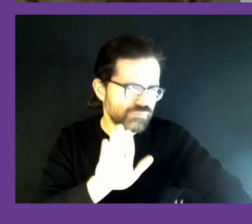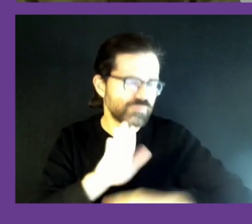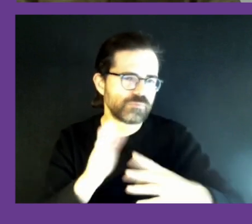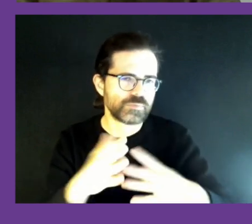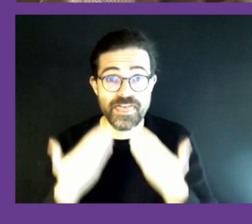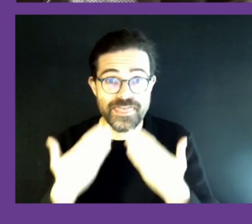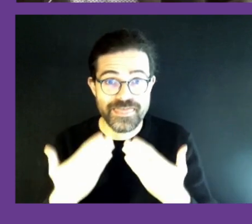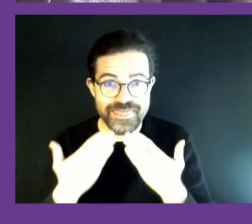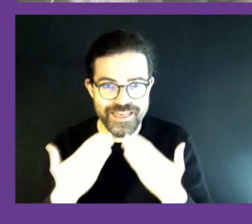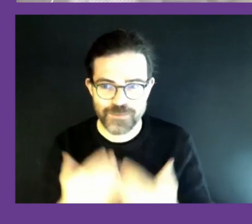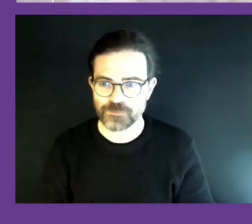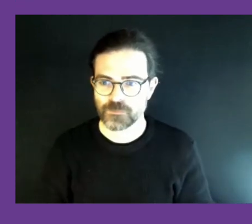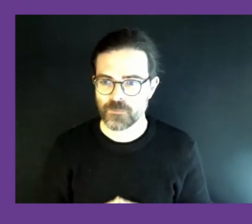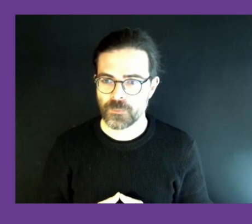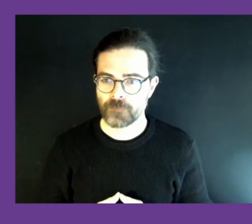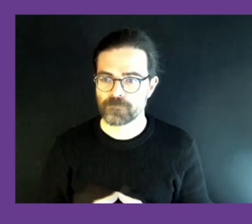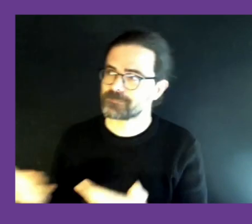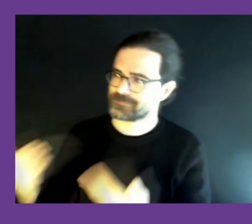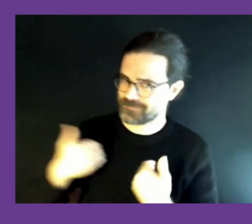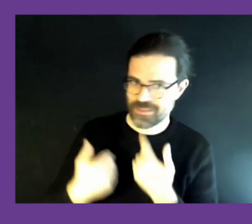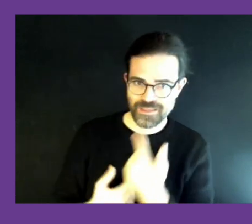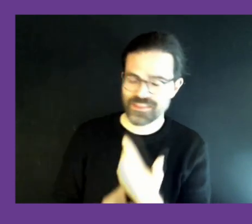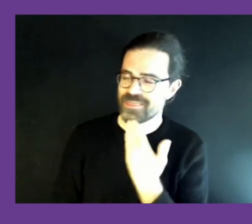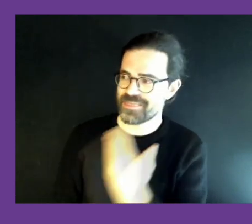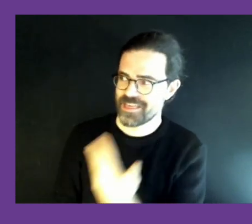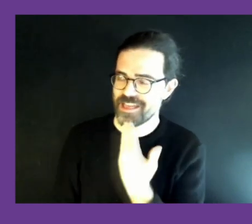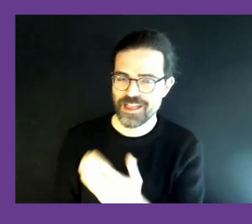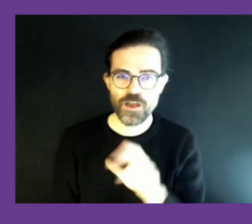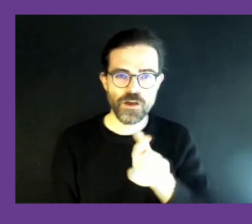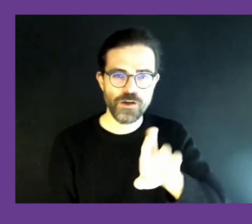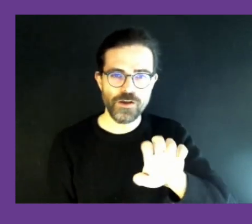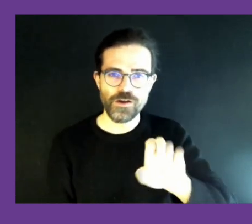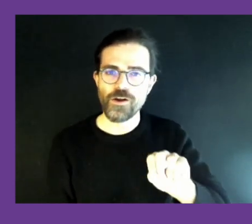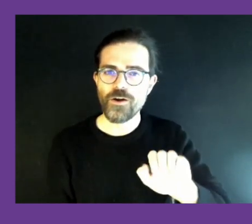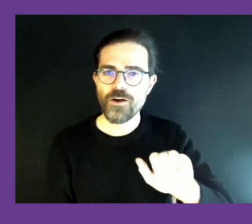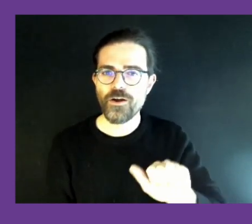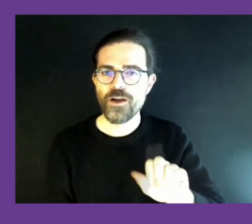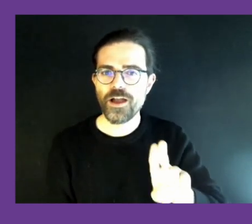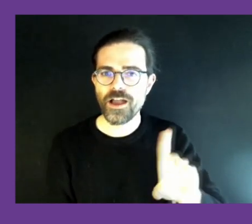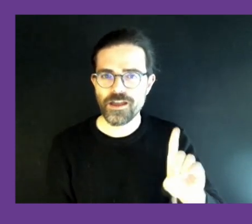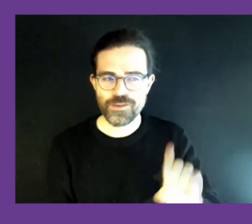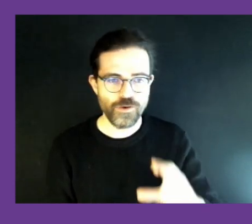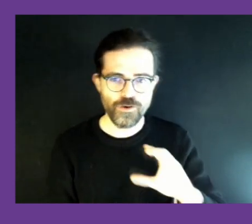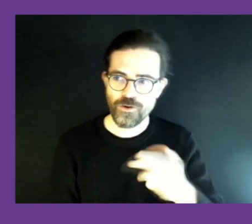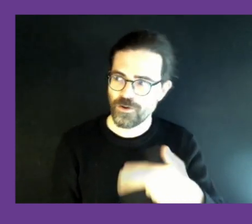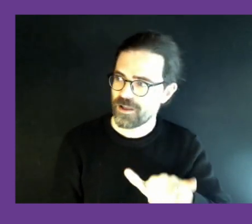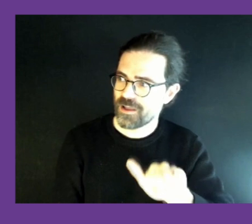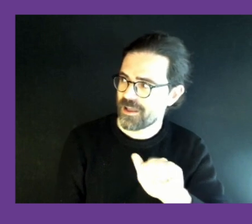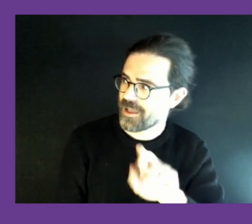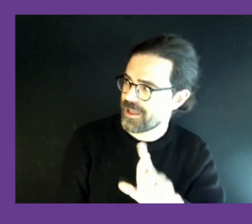you very much. Let me share my screen. Thank you very much, Renaud. And while Fernando